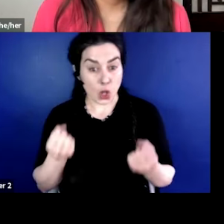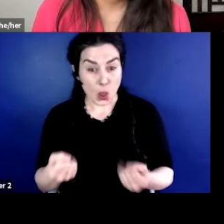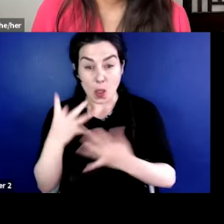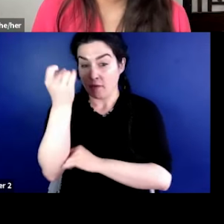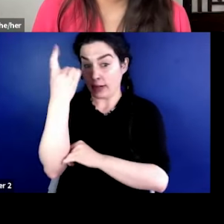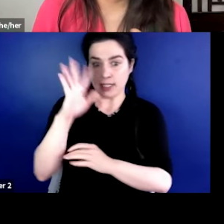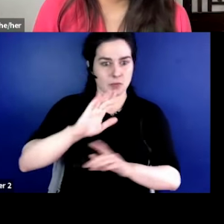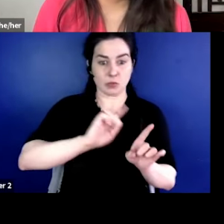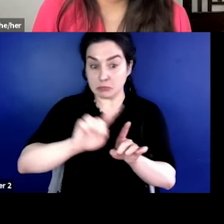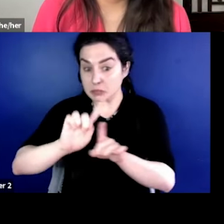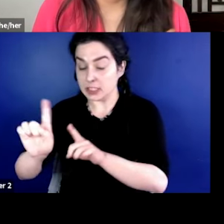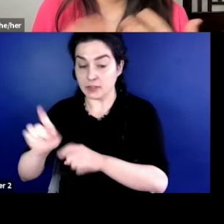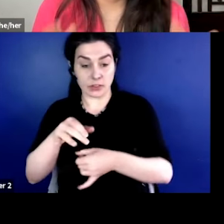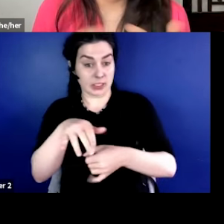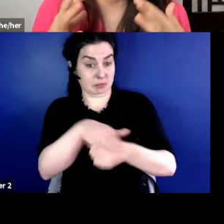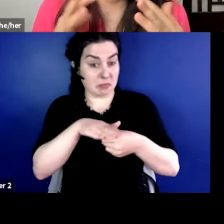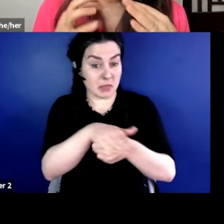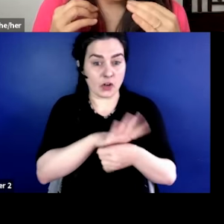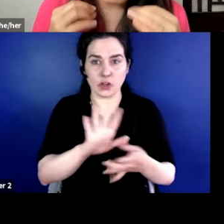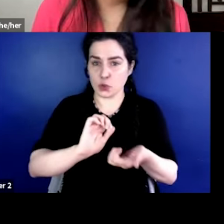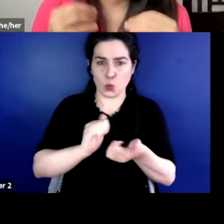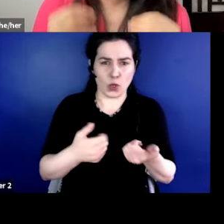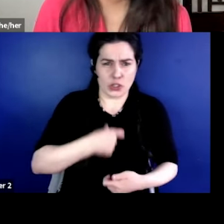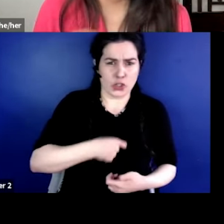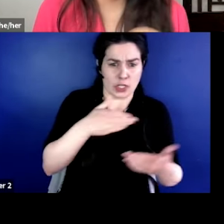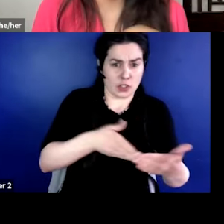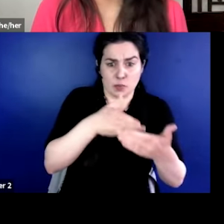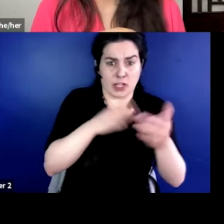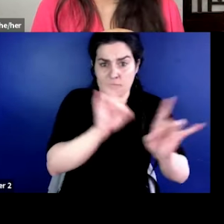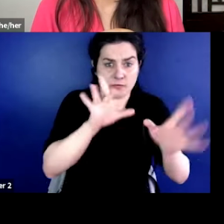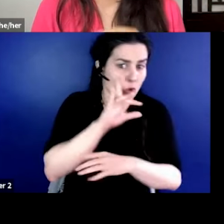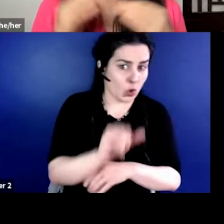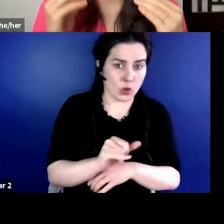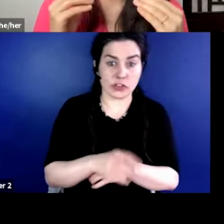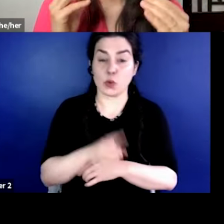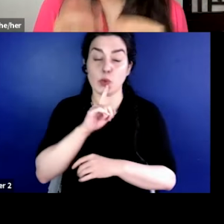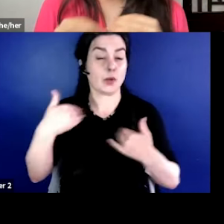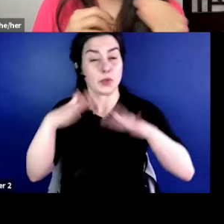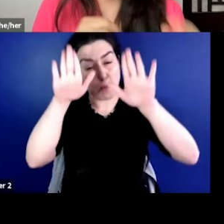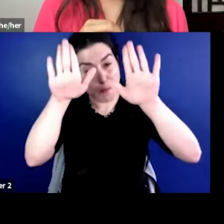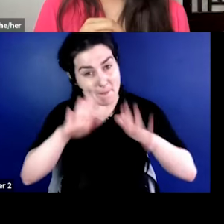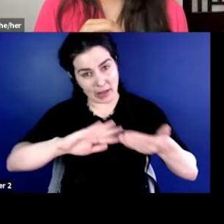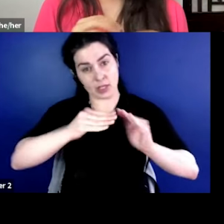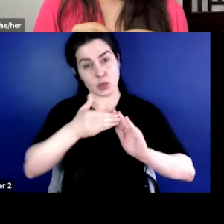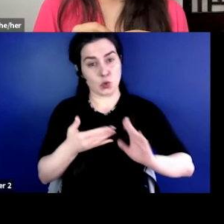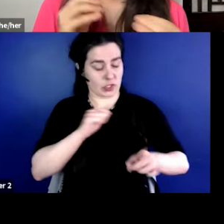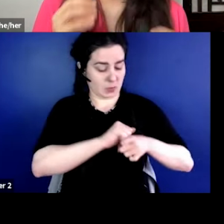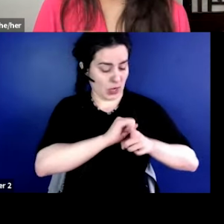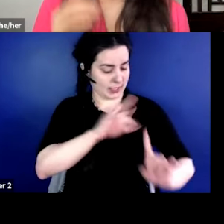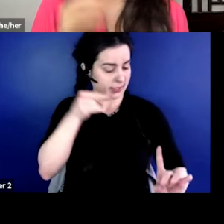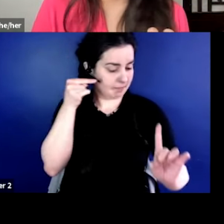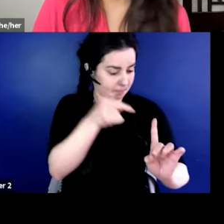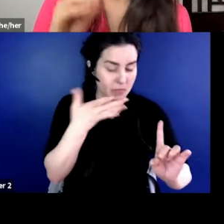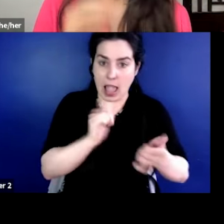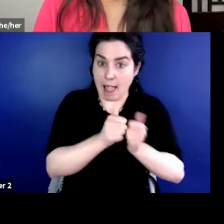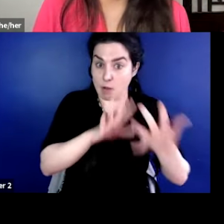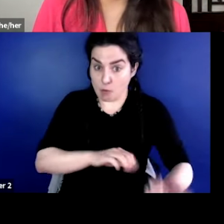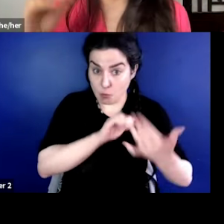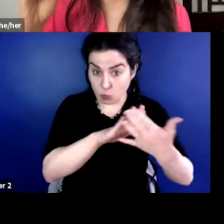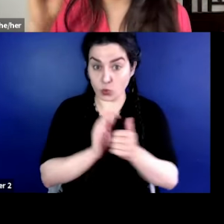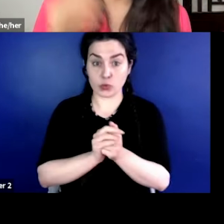general. And so we really looked at, with this amazing community practice, how do we address this? So do we address it from restorative